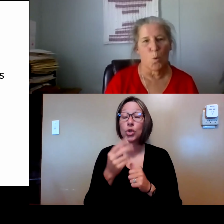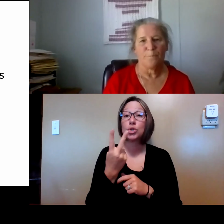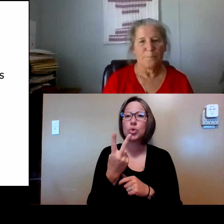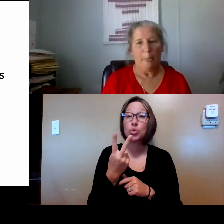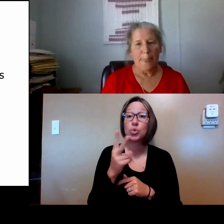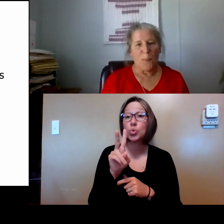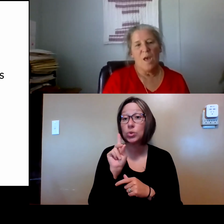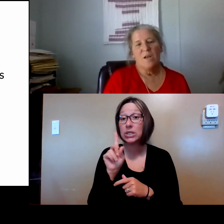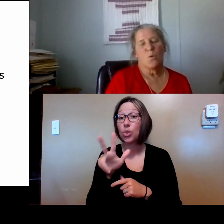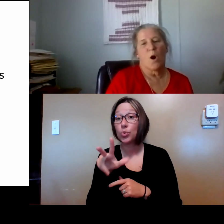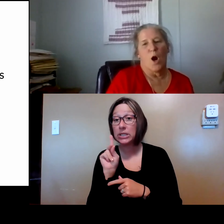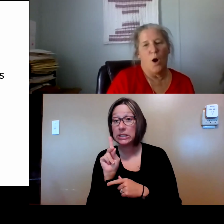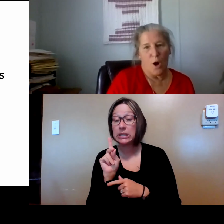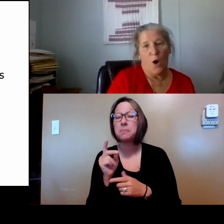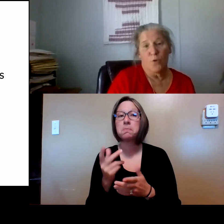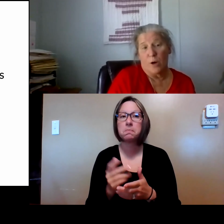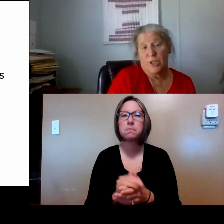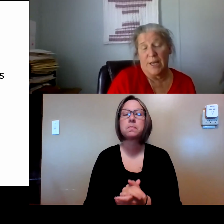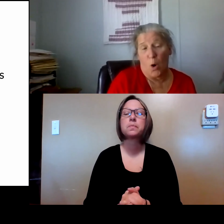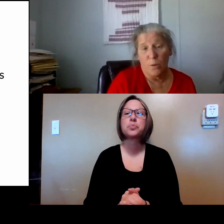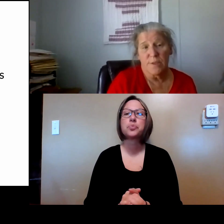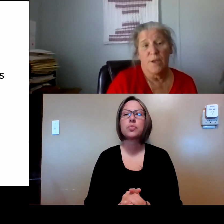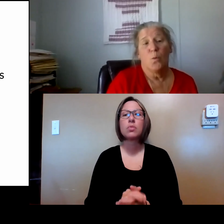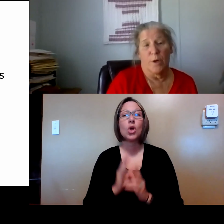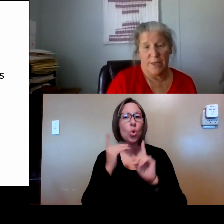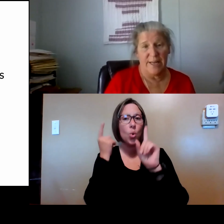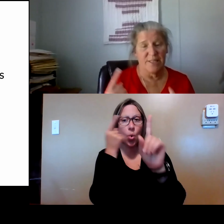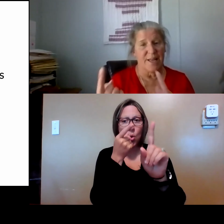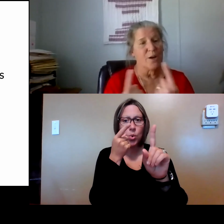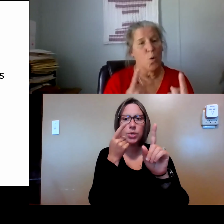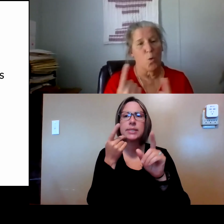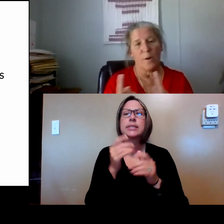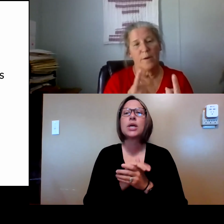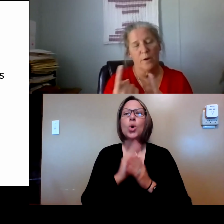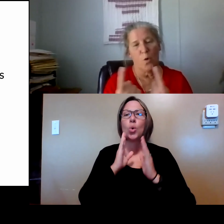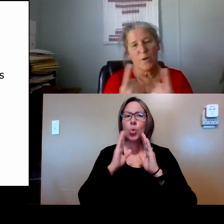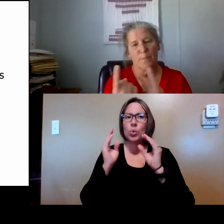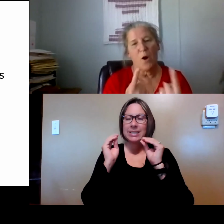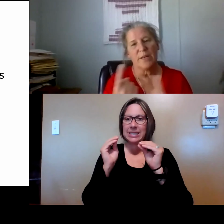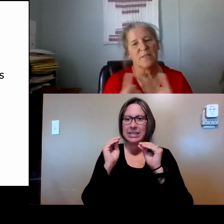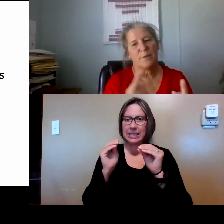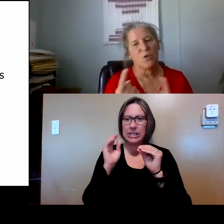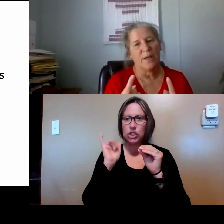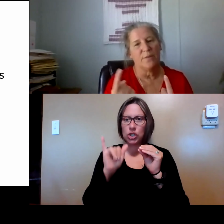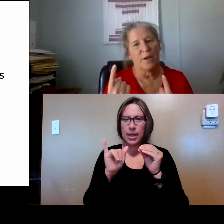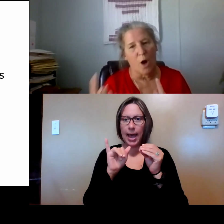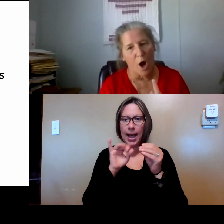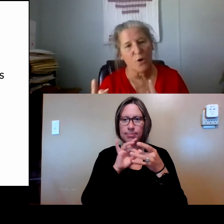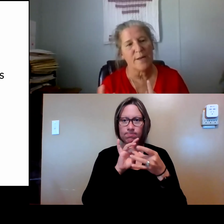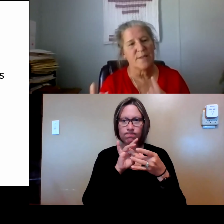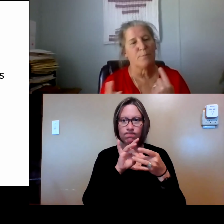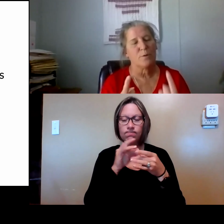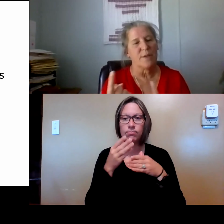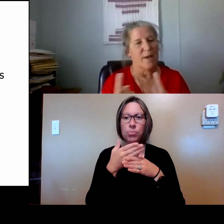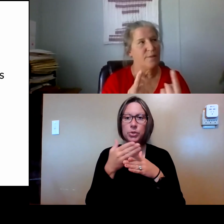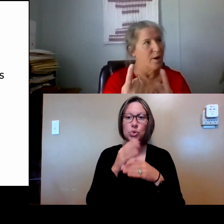progress more. So our overarching goals, we're going to teach that correspondence between the